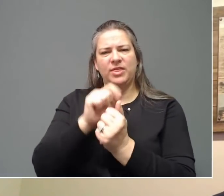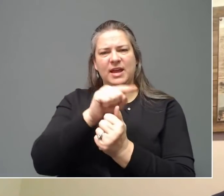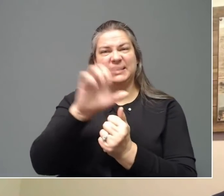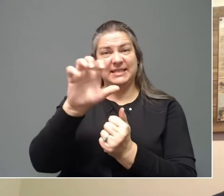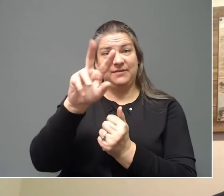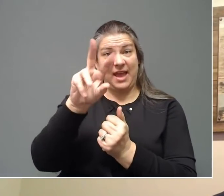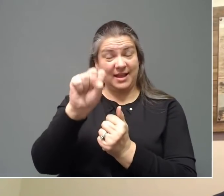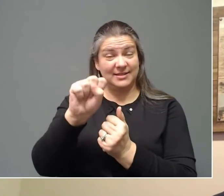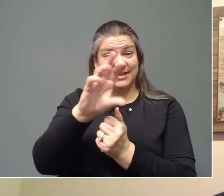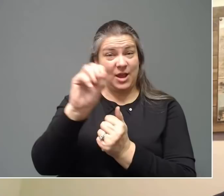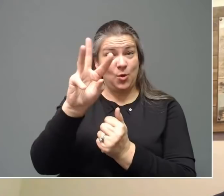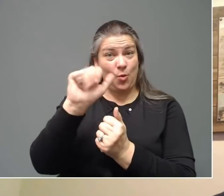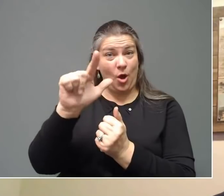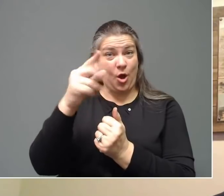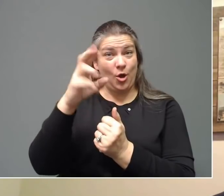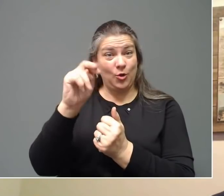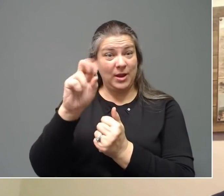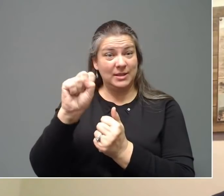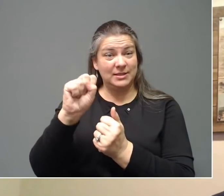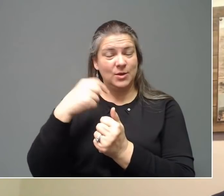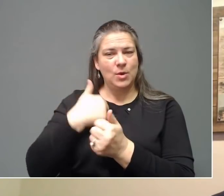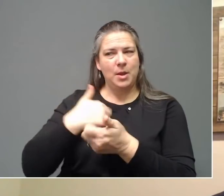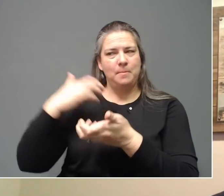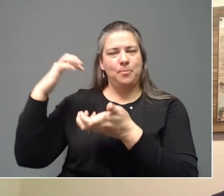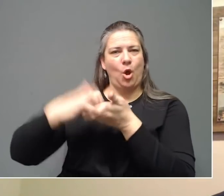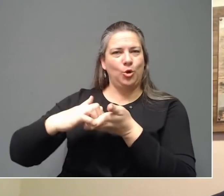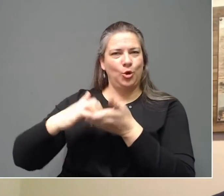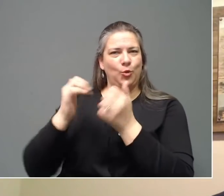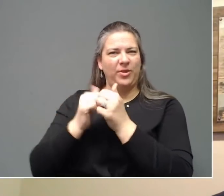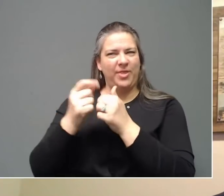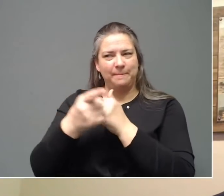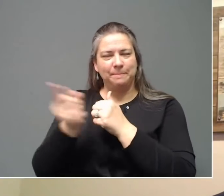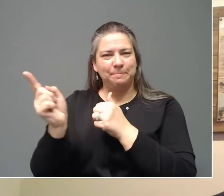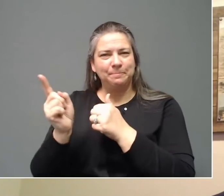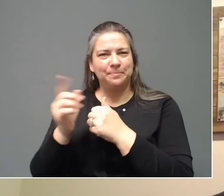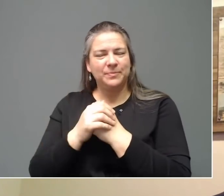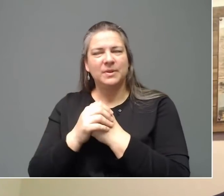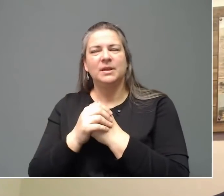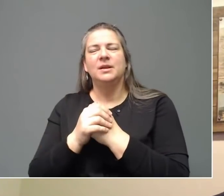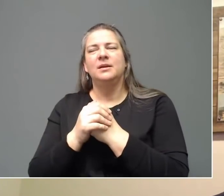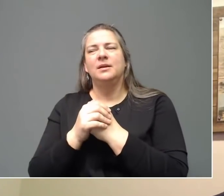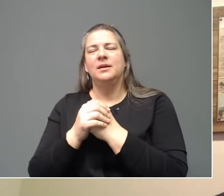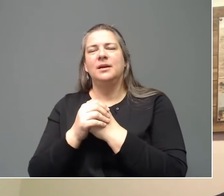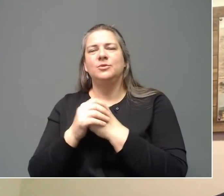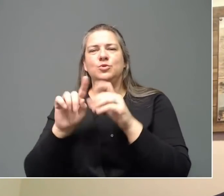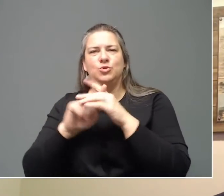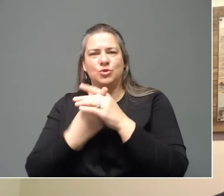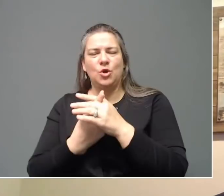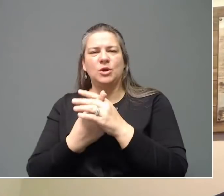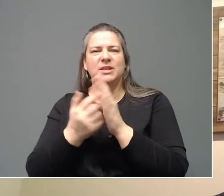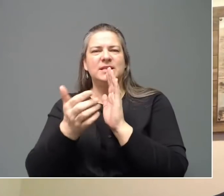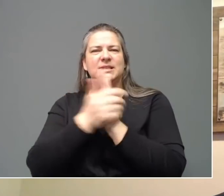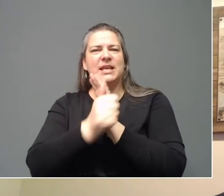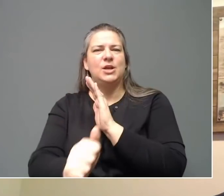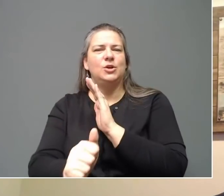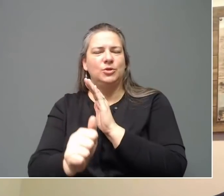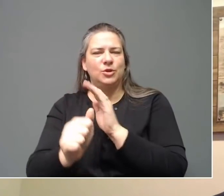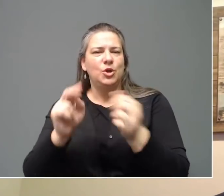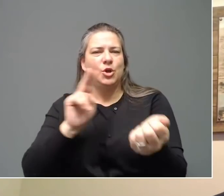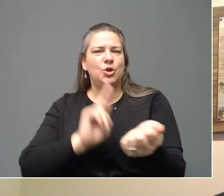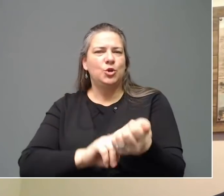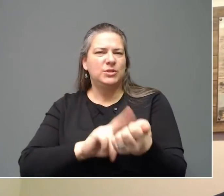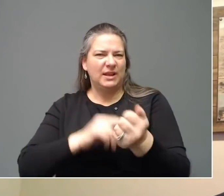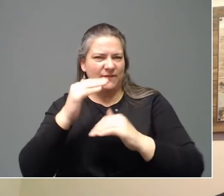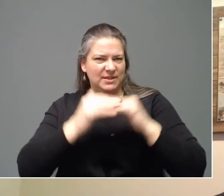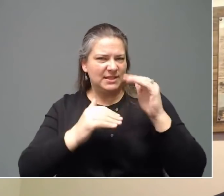Walgreens in respect to authorizing and initiating the skilled nursing facility and the assisted living facilities